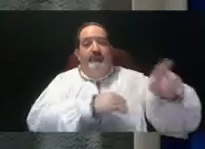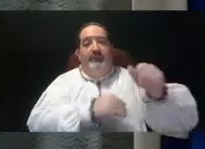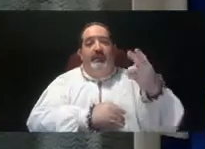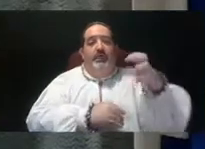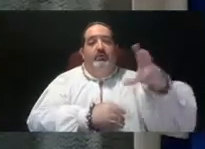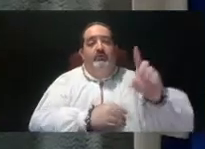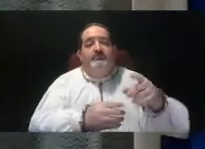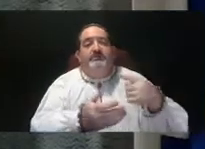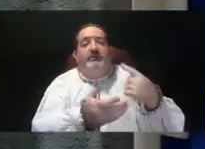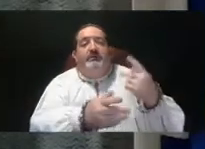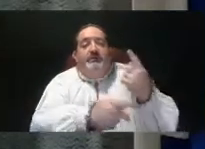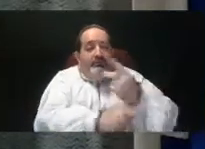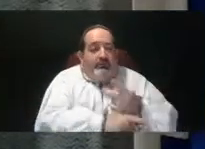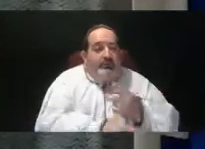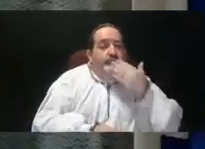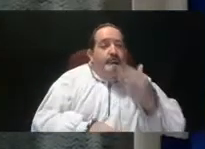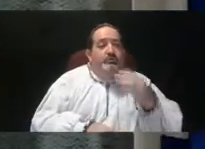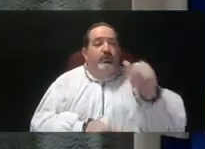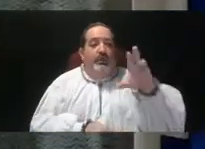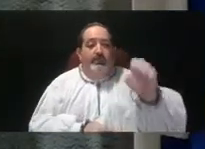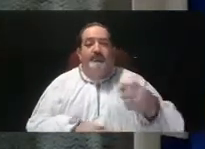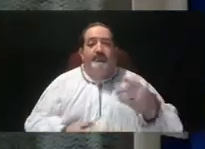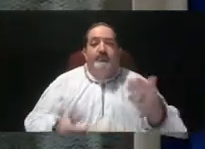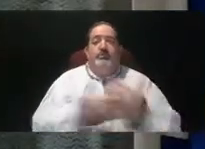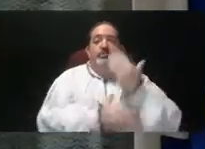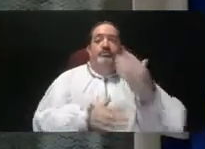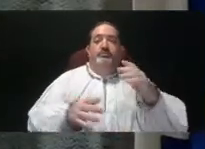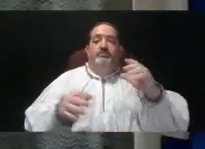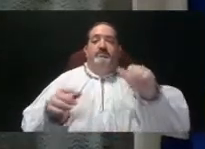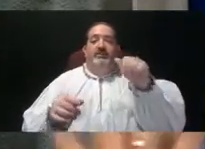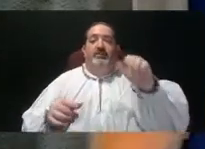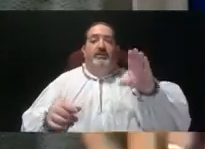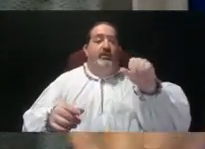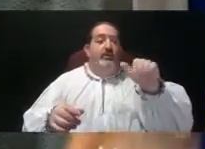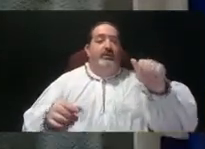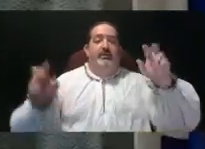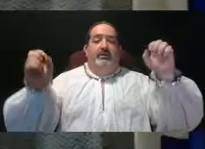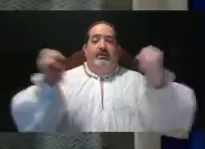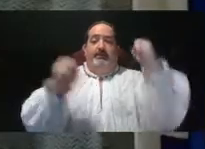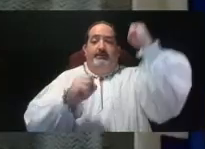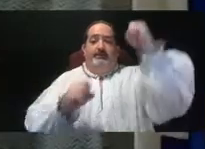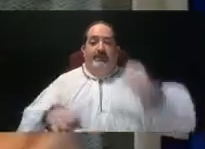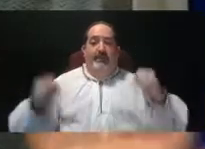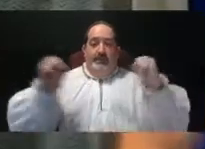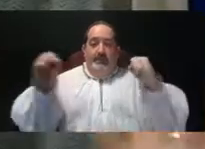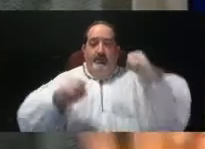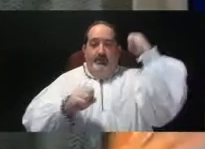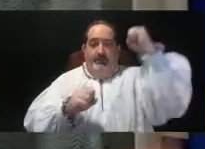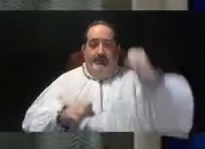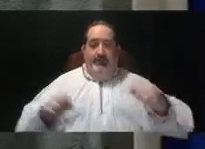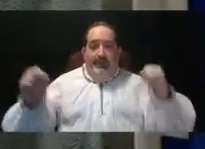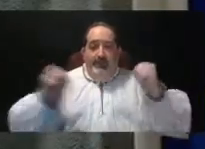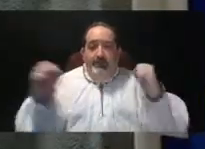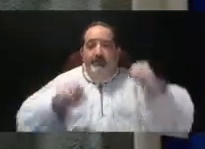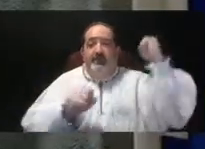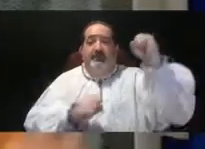unique arms. For the newest armigers of Caid, hip hip, hip hip, hip hip.